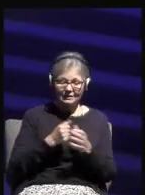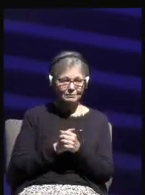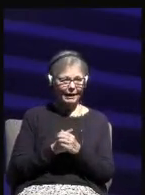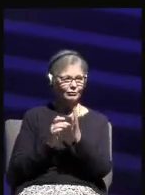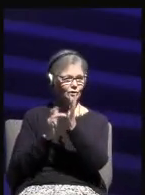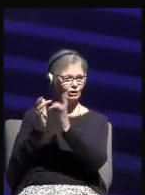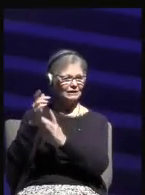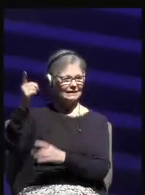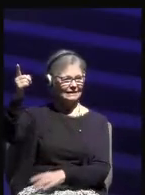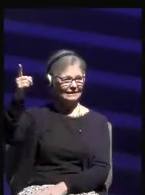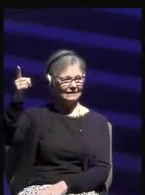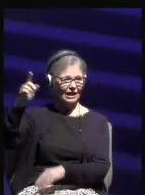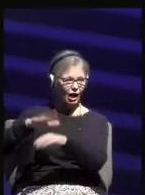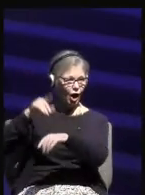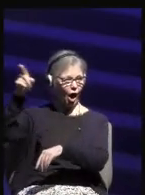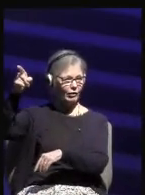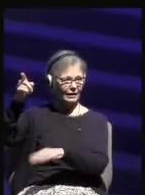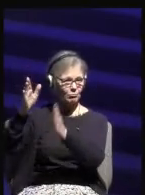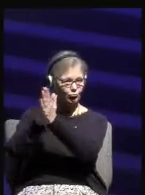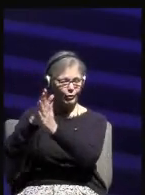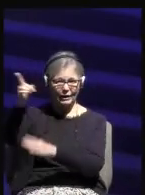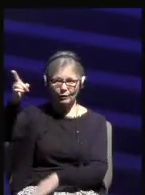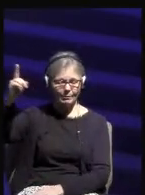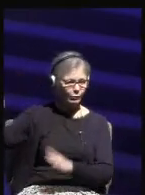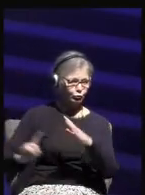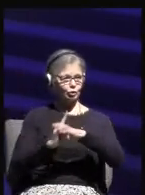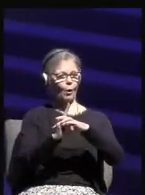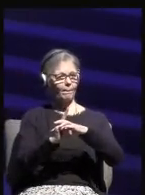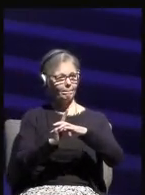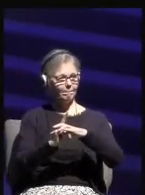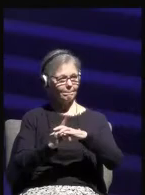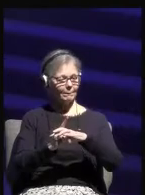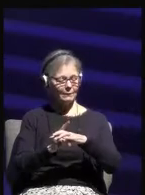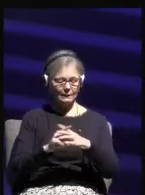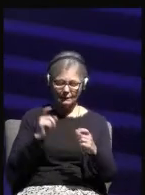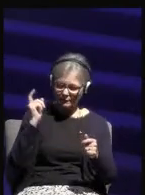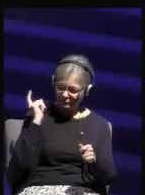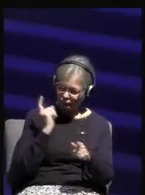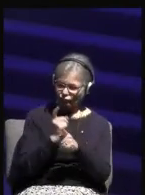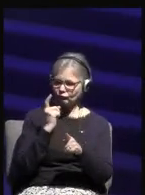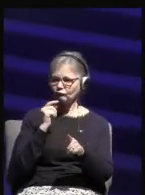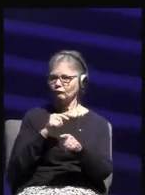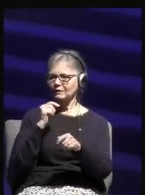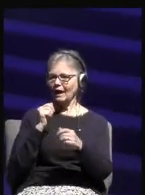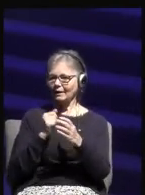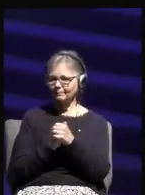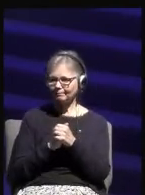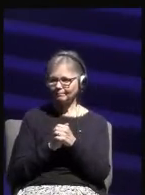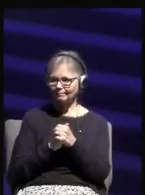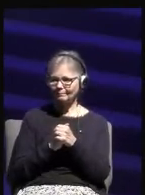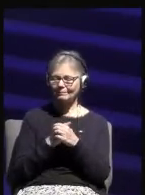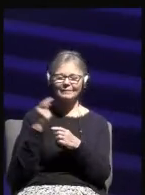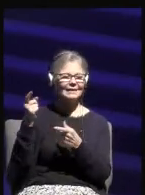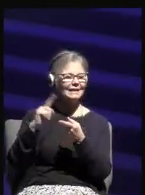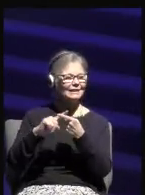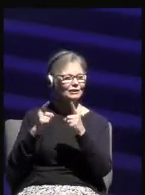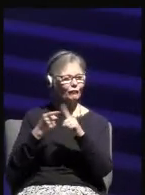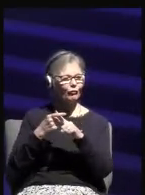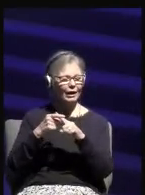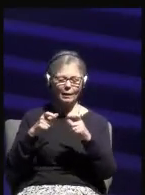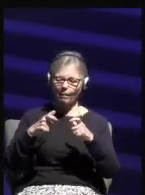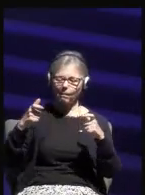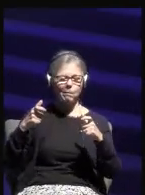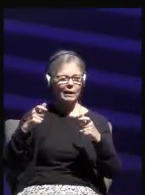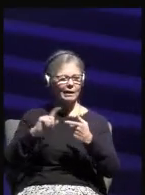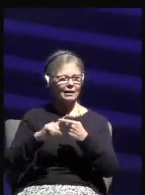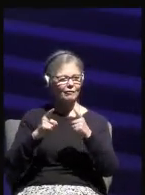Jesus Christ is available every single moment that you need Him. He's not only a friend, He's a big friend.